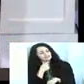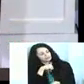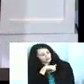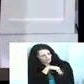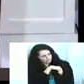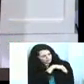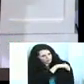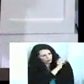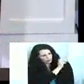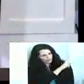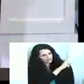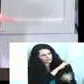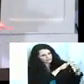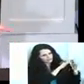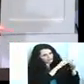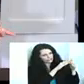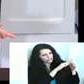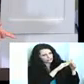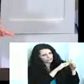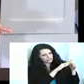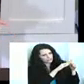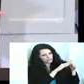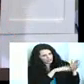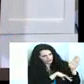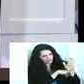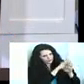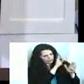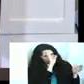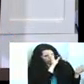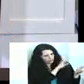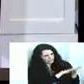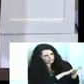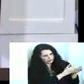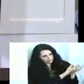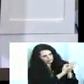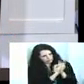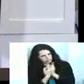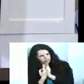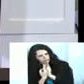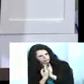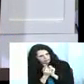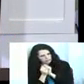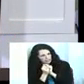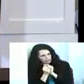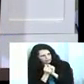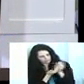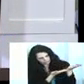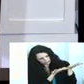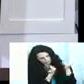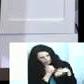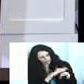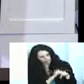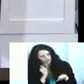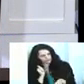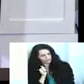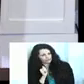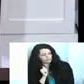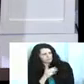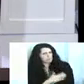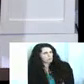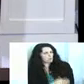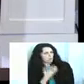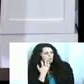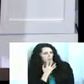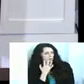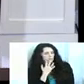village and find her husband and bring him over. Oh my goodness gracious